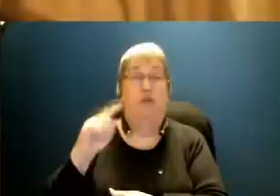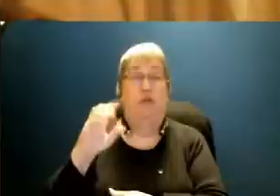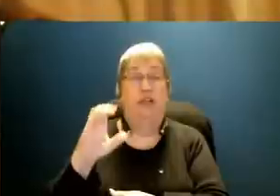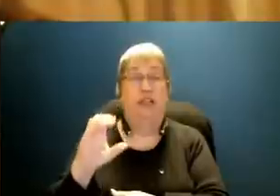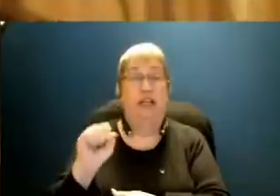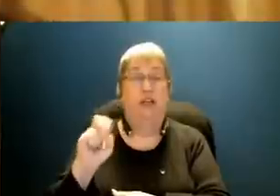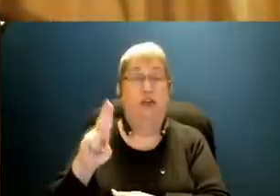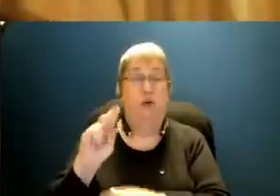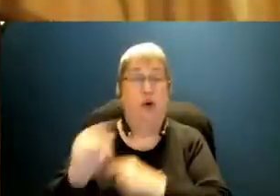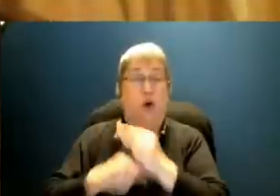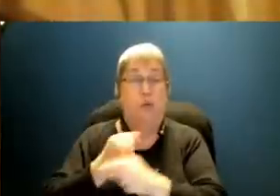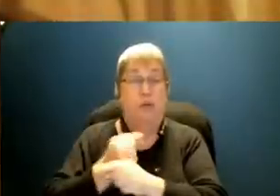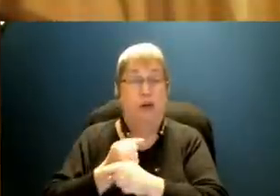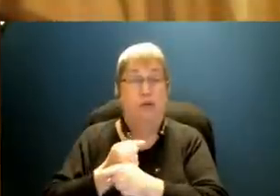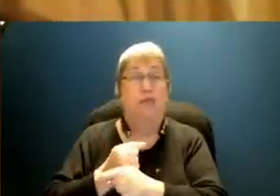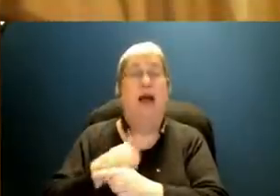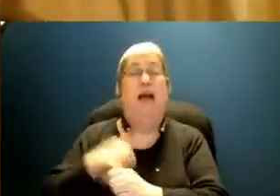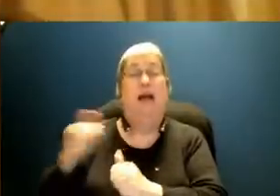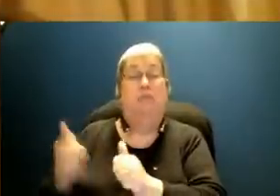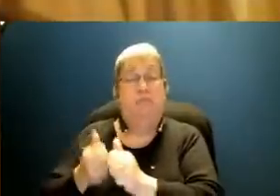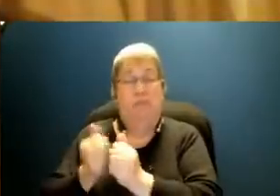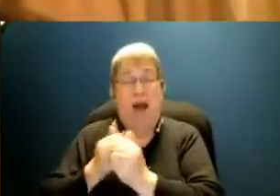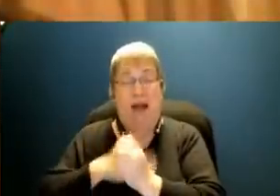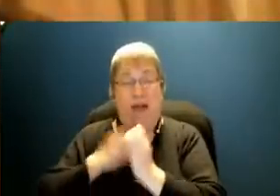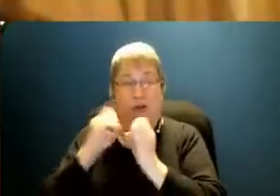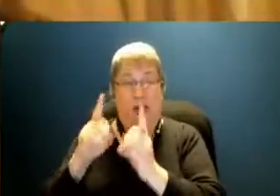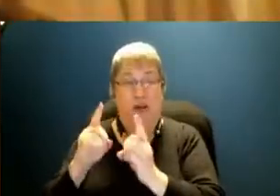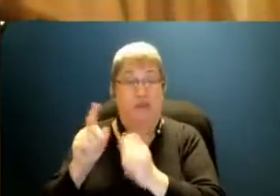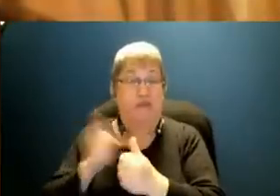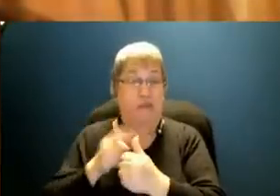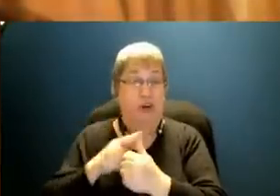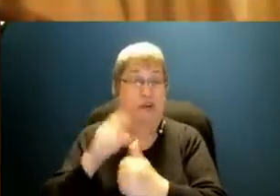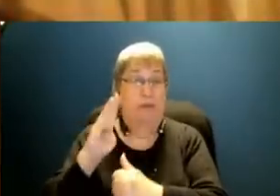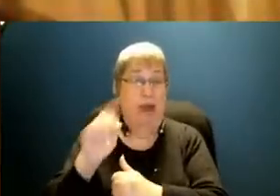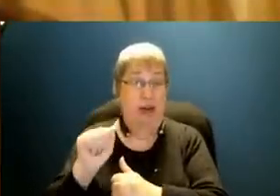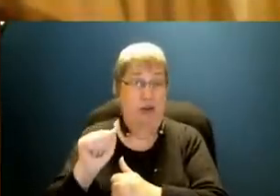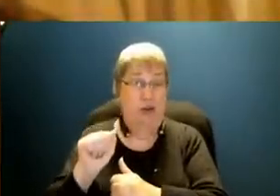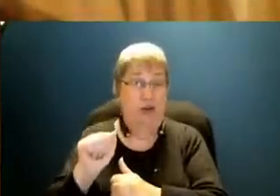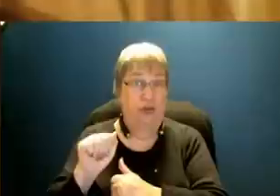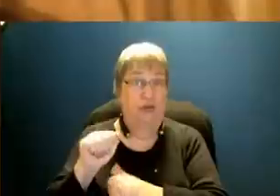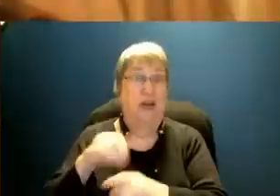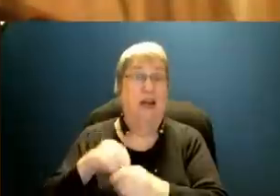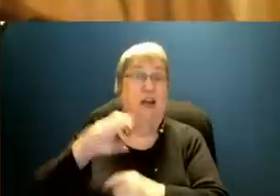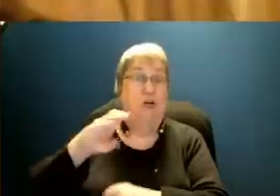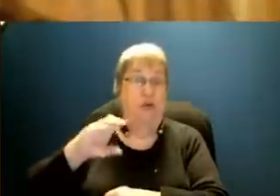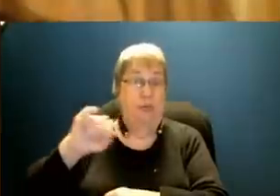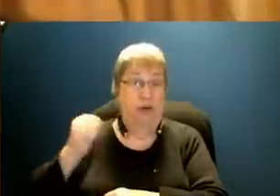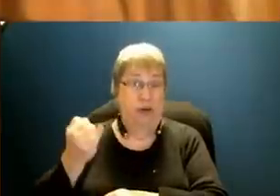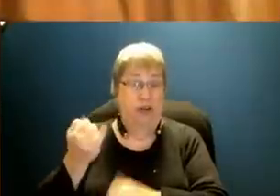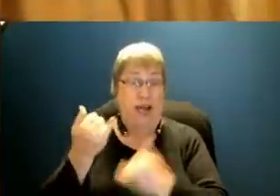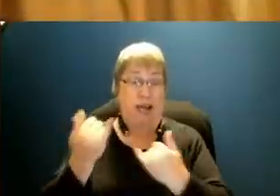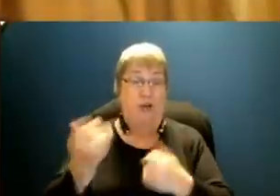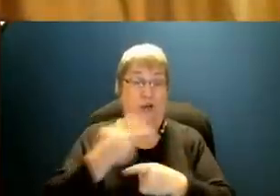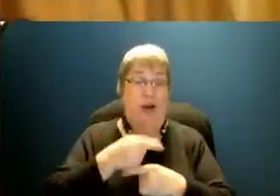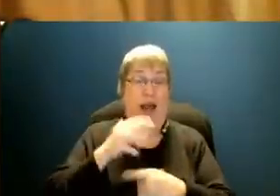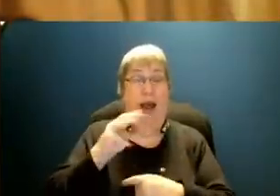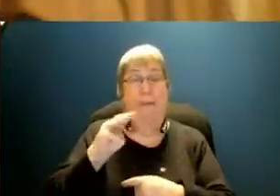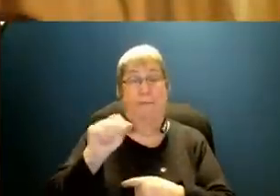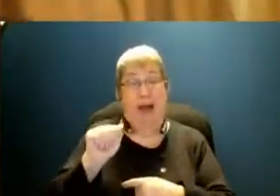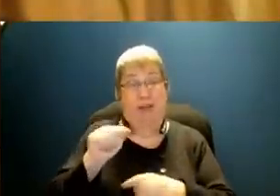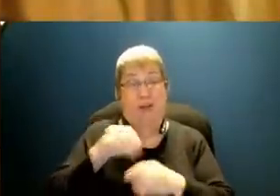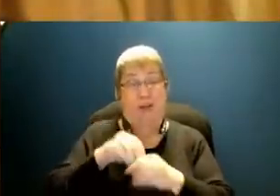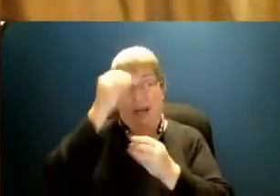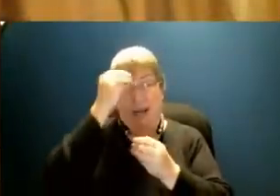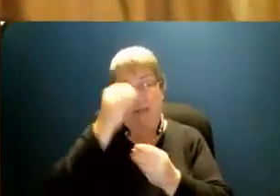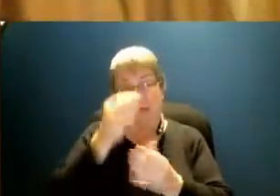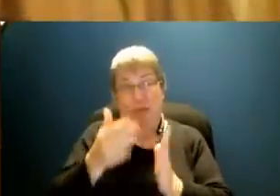education, first with a bachelor's degree in criminal justice, and today, a master's in information technology